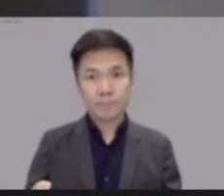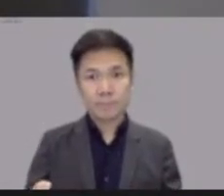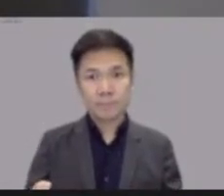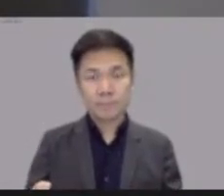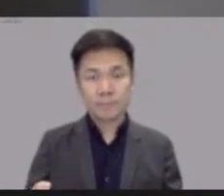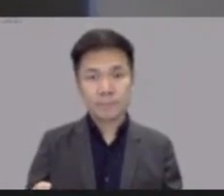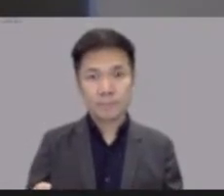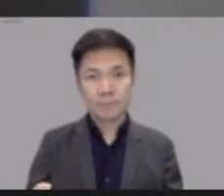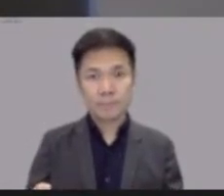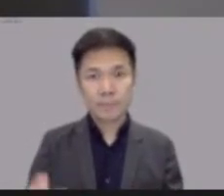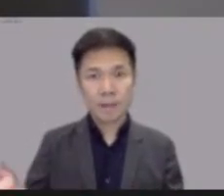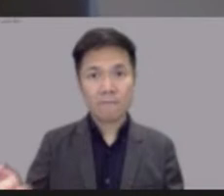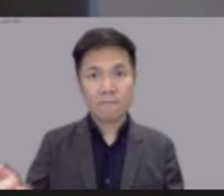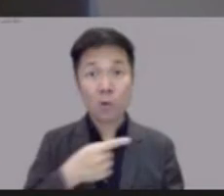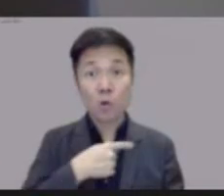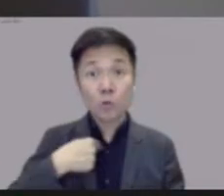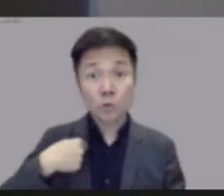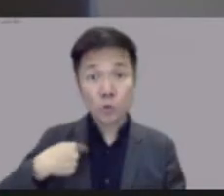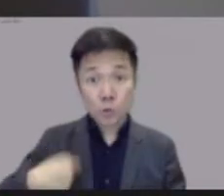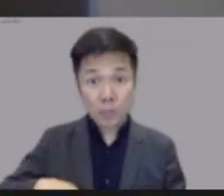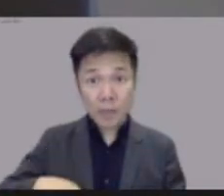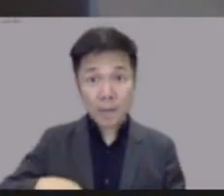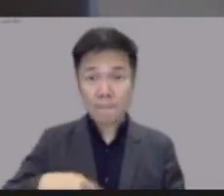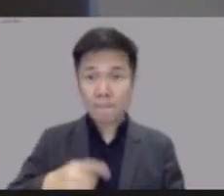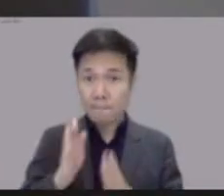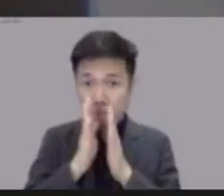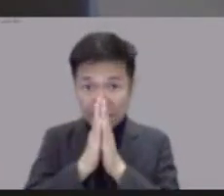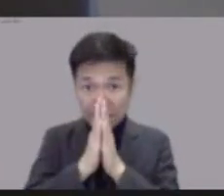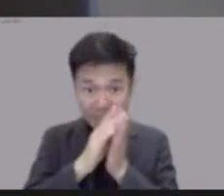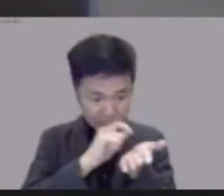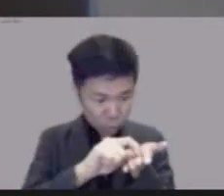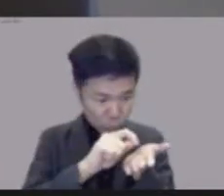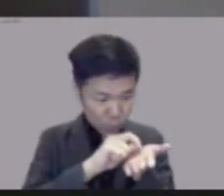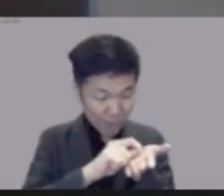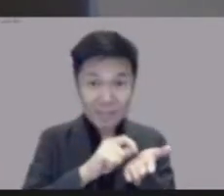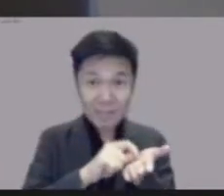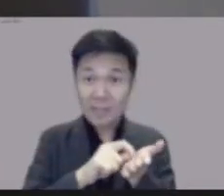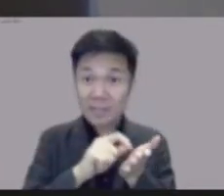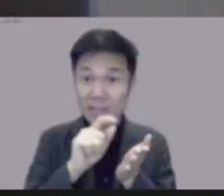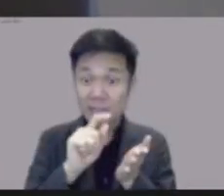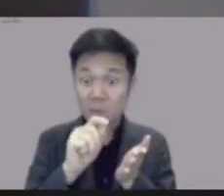from China for the terms of reference uh in writing uh